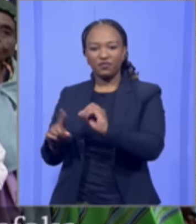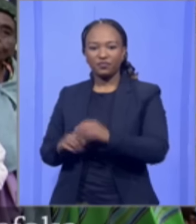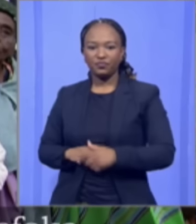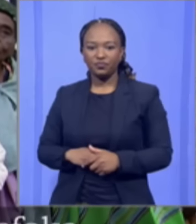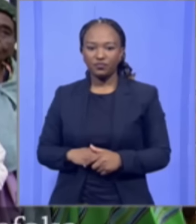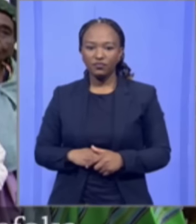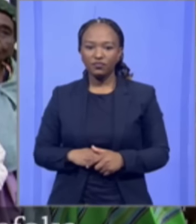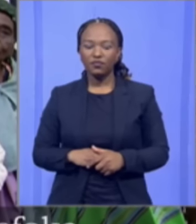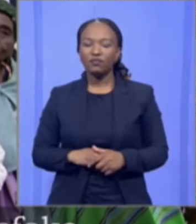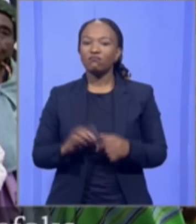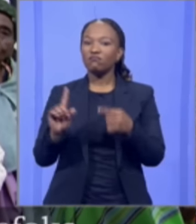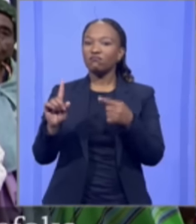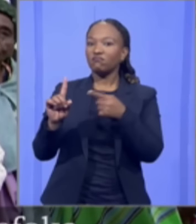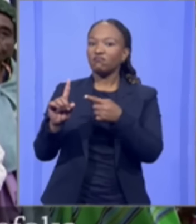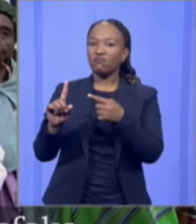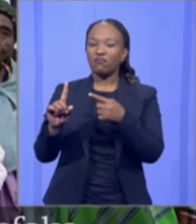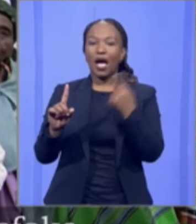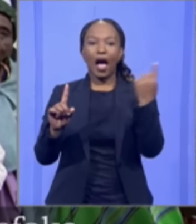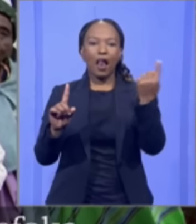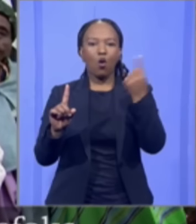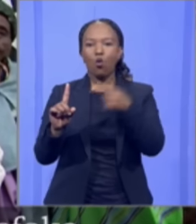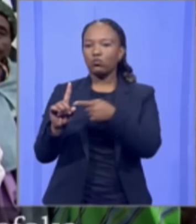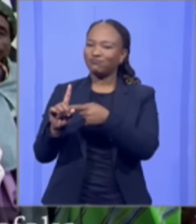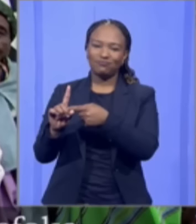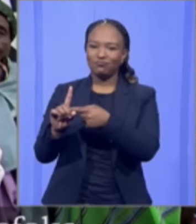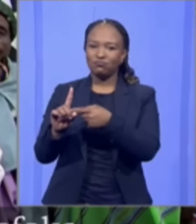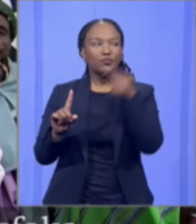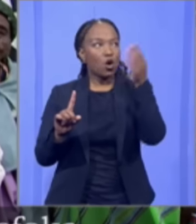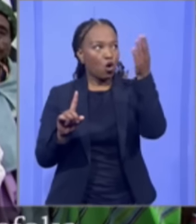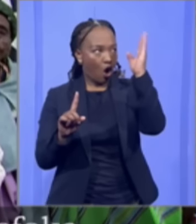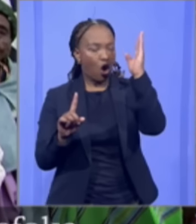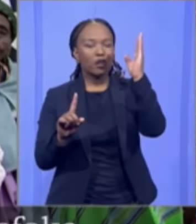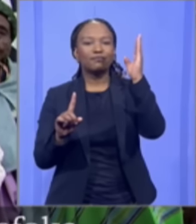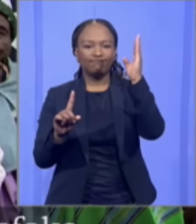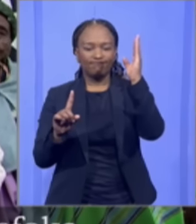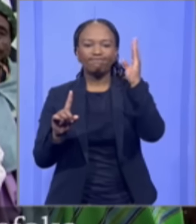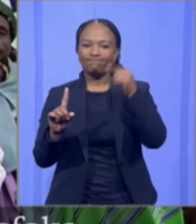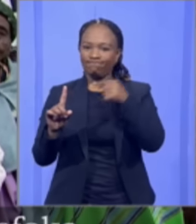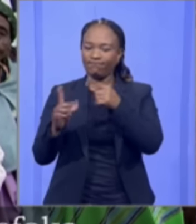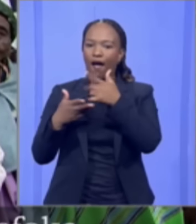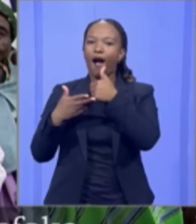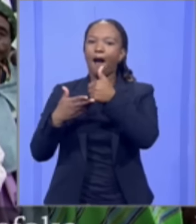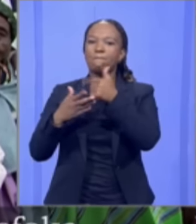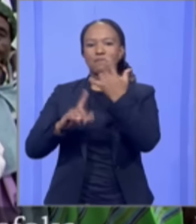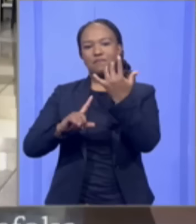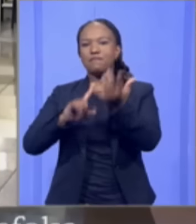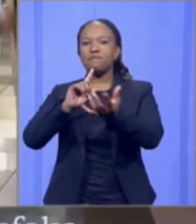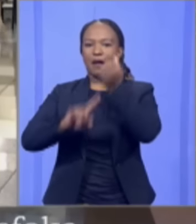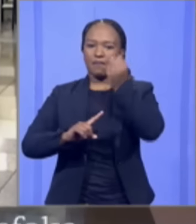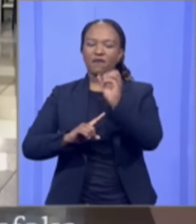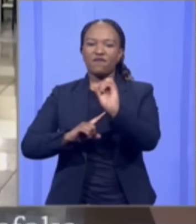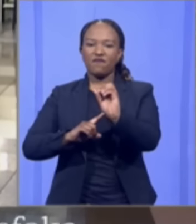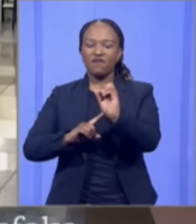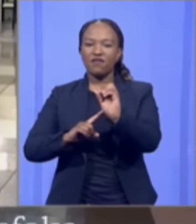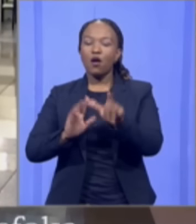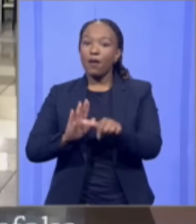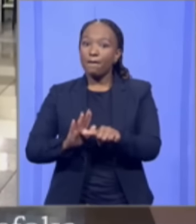on her own. It's only through God's grace that she is able to achieve her accomplishments. The most important thing is